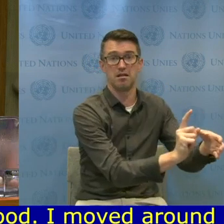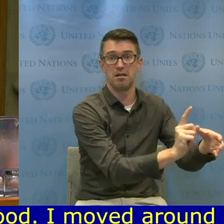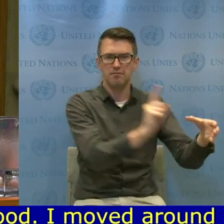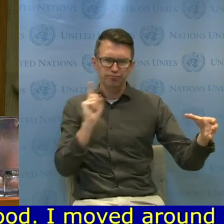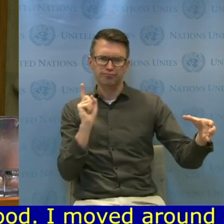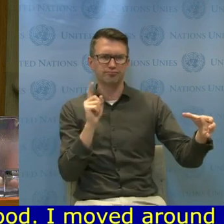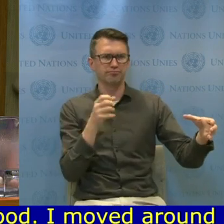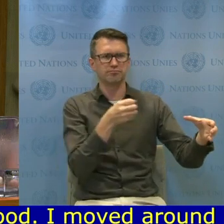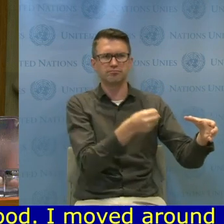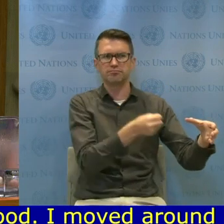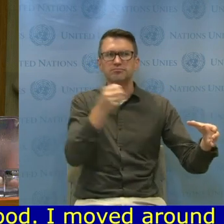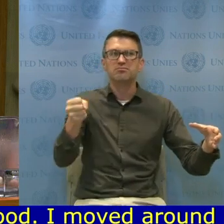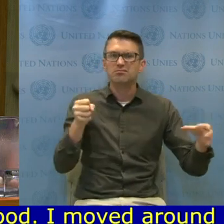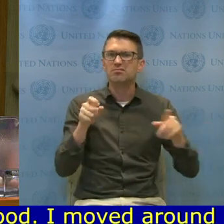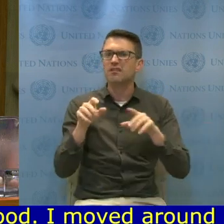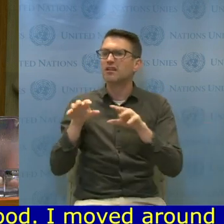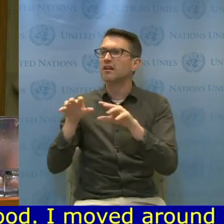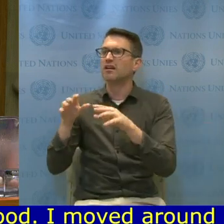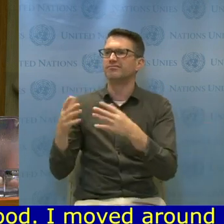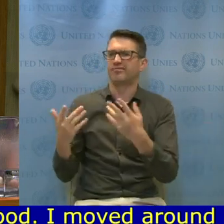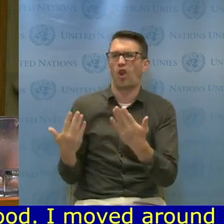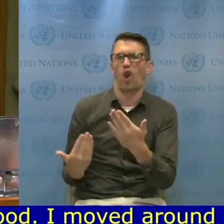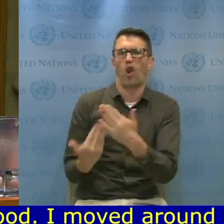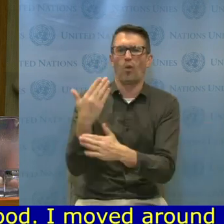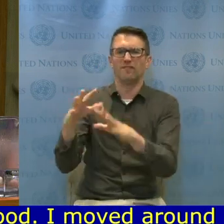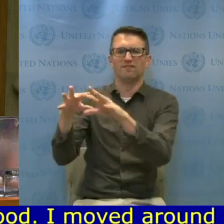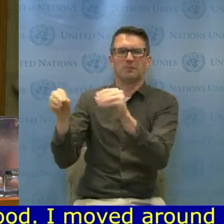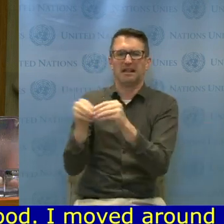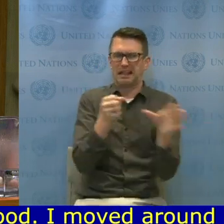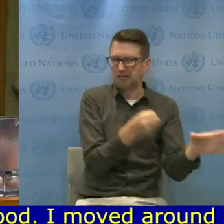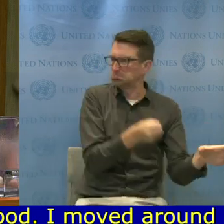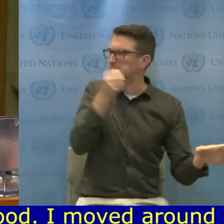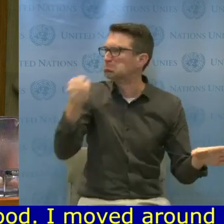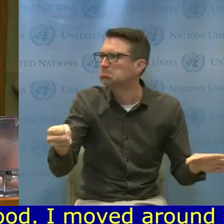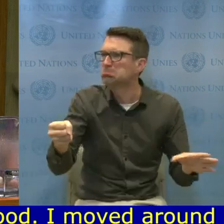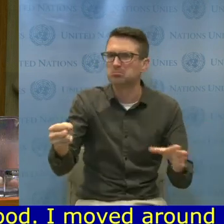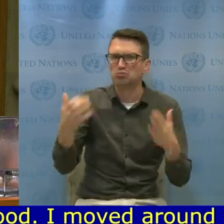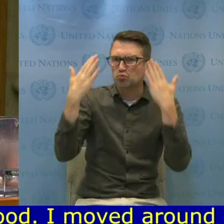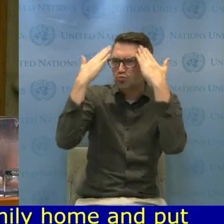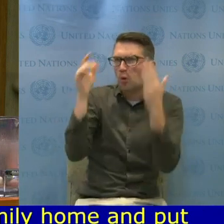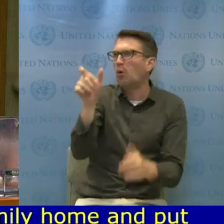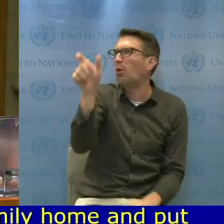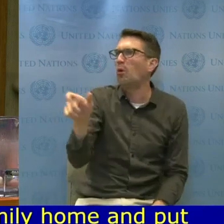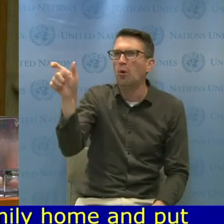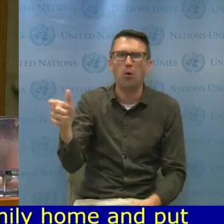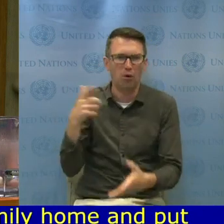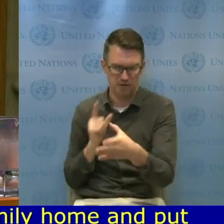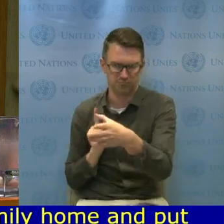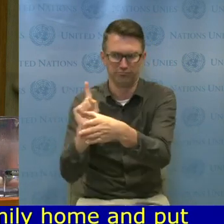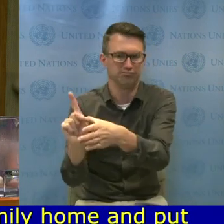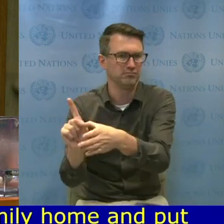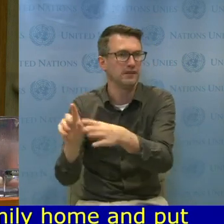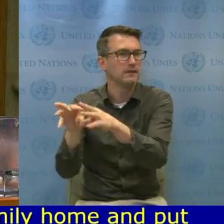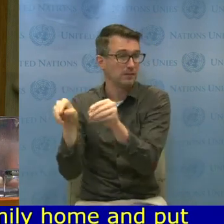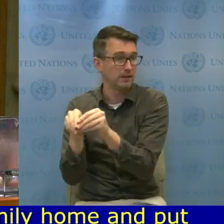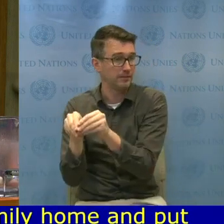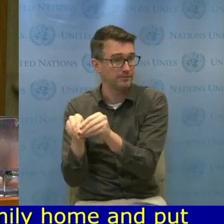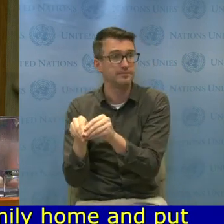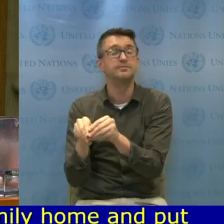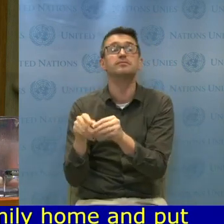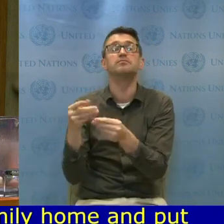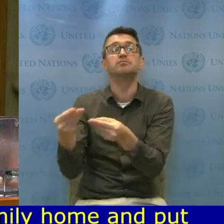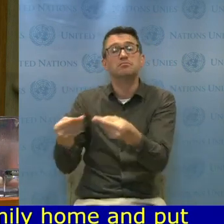While I was in foster care, I was well cared for. I had enough food and was in much healthier